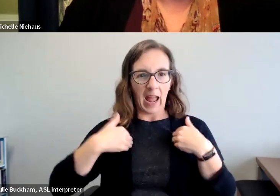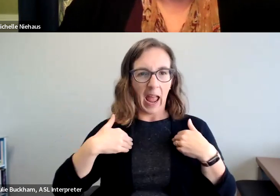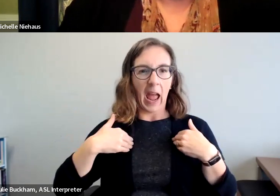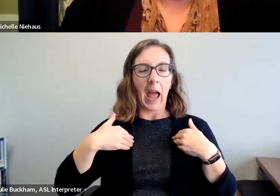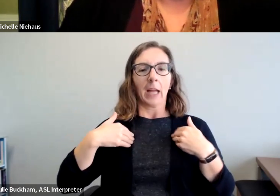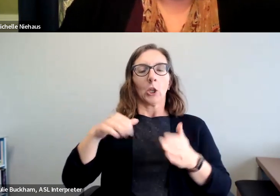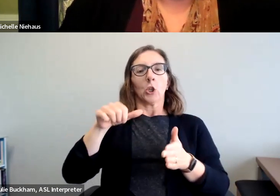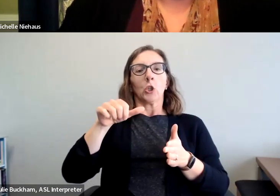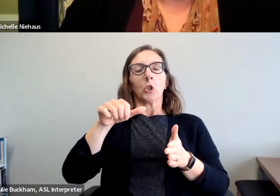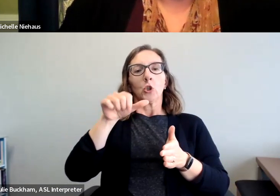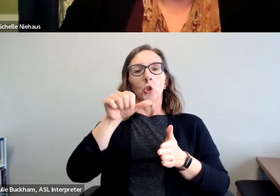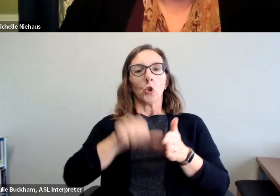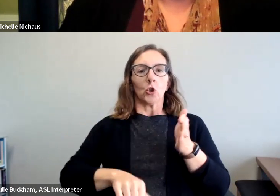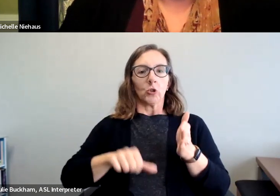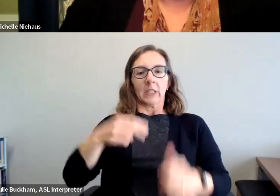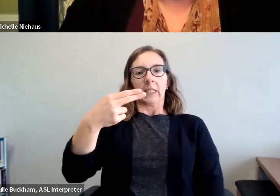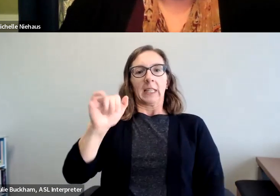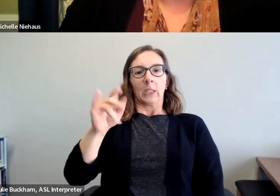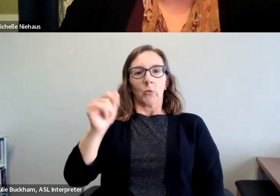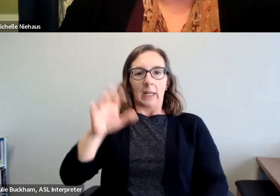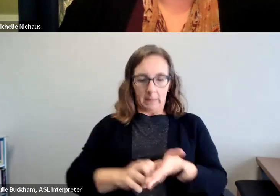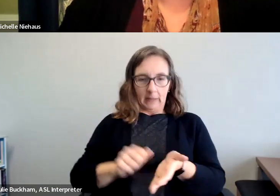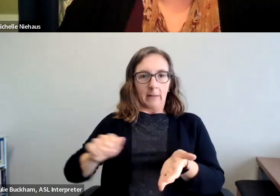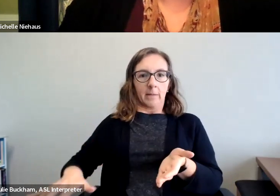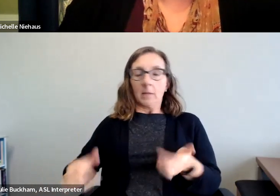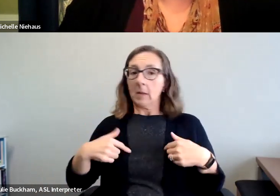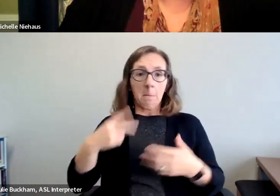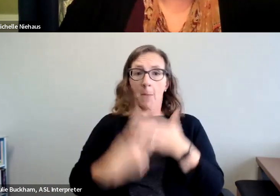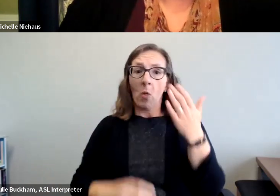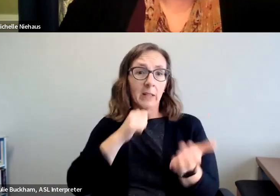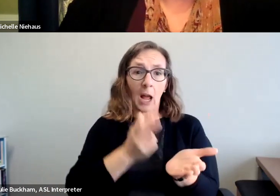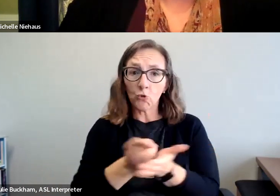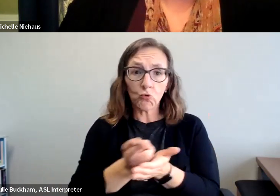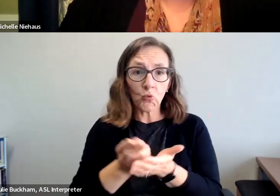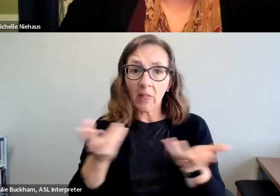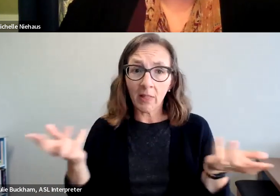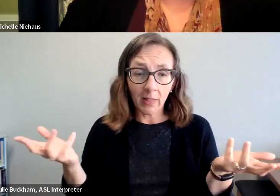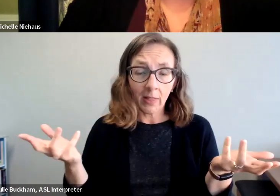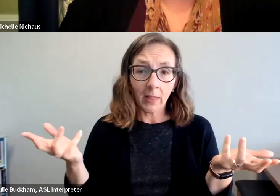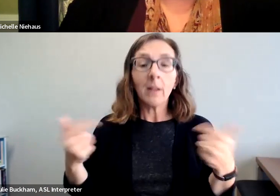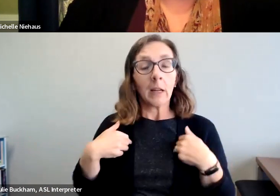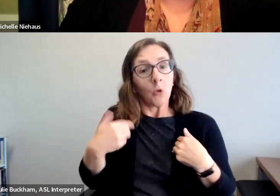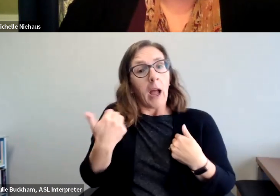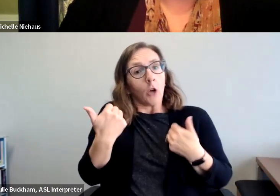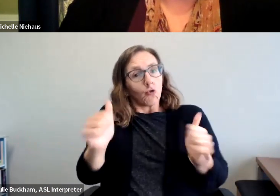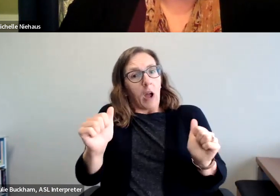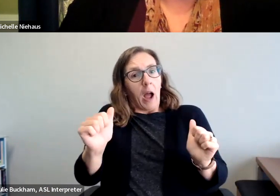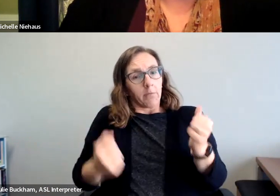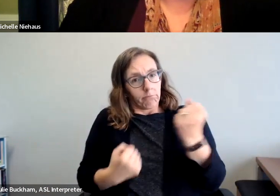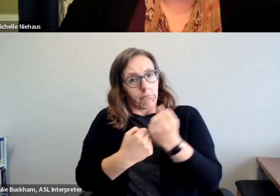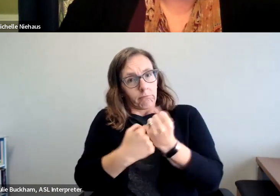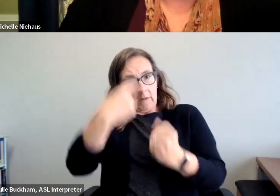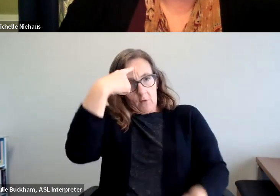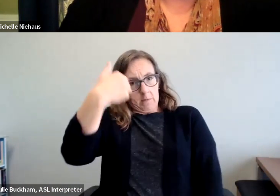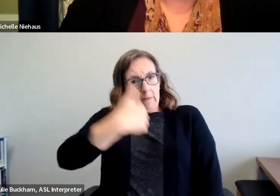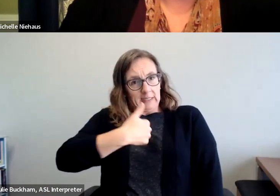hysterectomy. And both of those are untrue. I tried to do advocacy on my own behalf